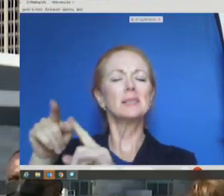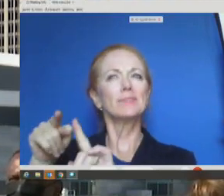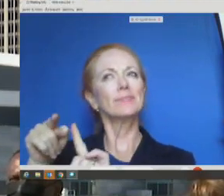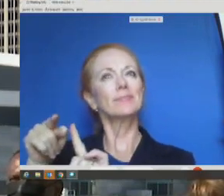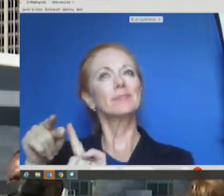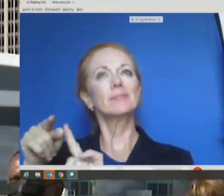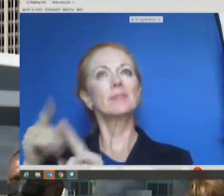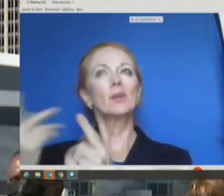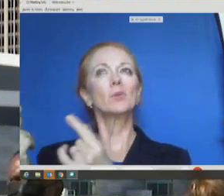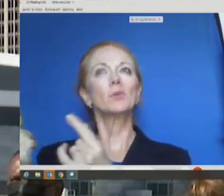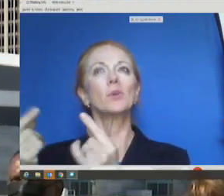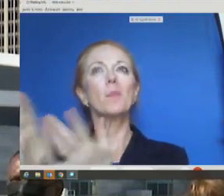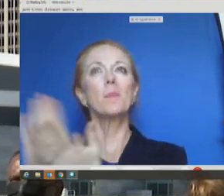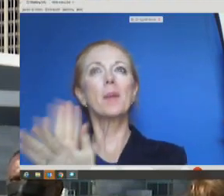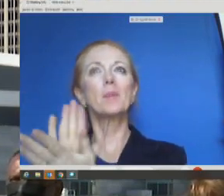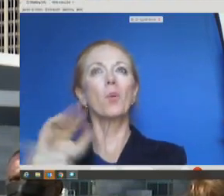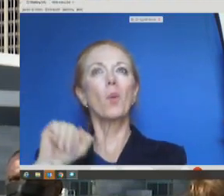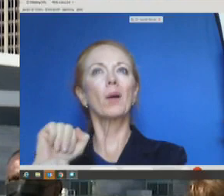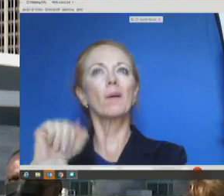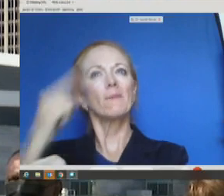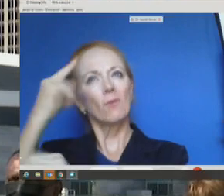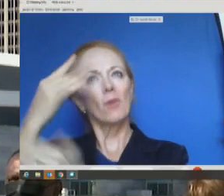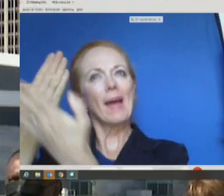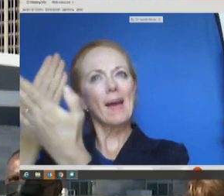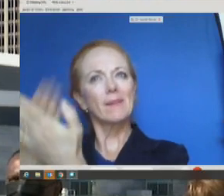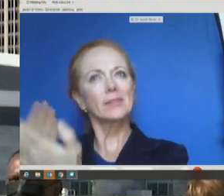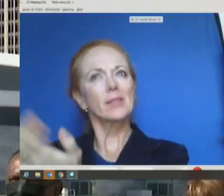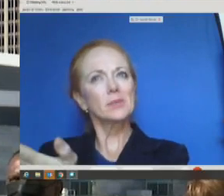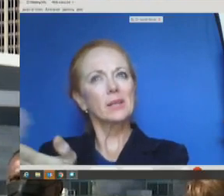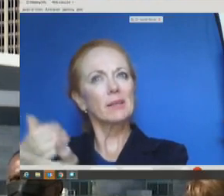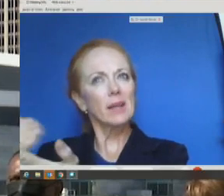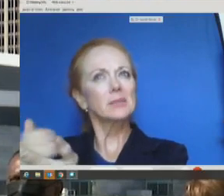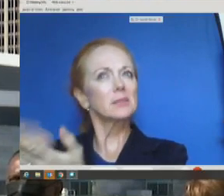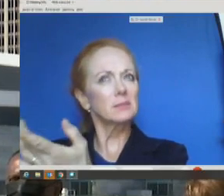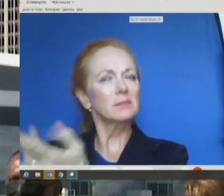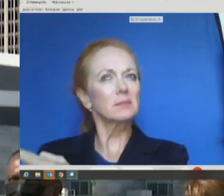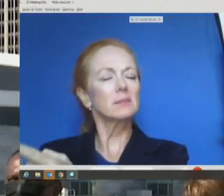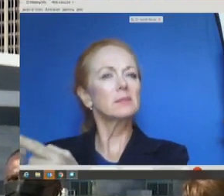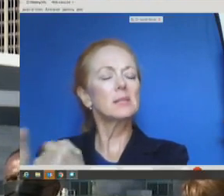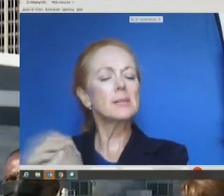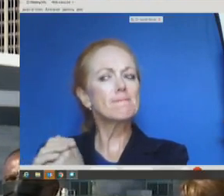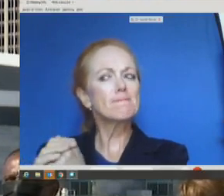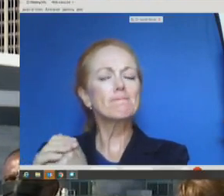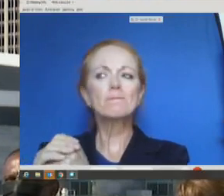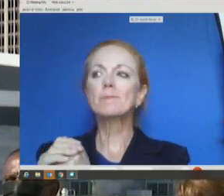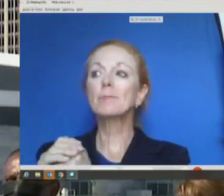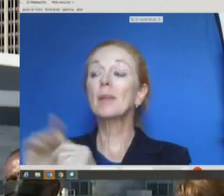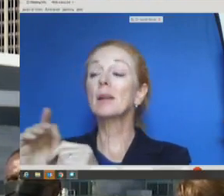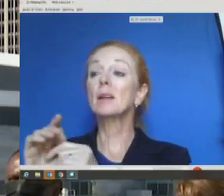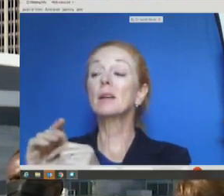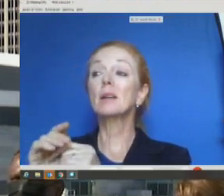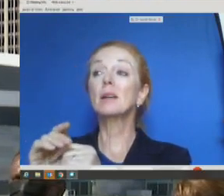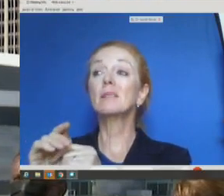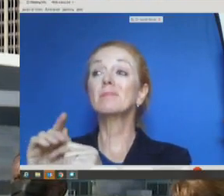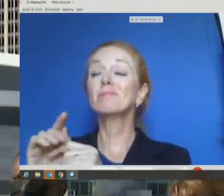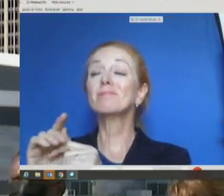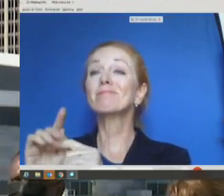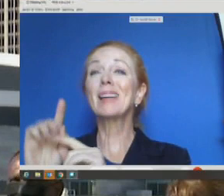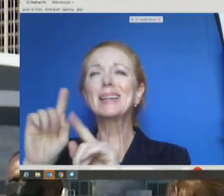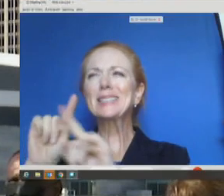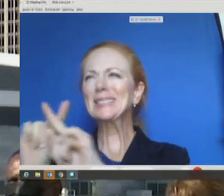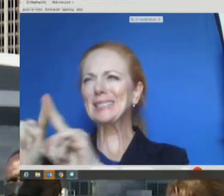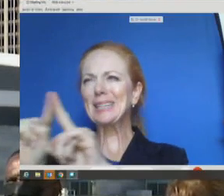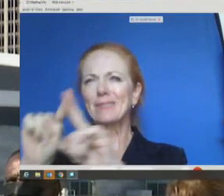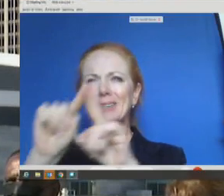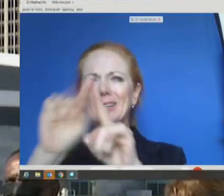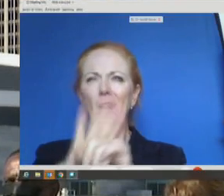in a different room discussing the case? I guess, where were they during this? Yes, so the questions, where were the other officers during the time that